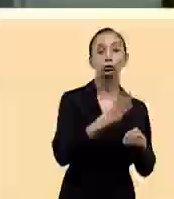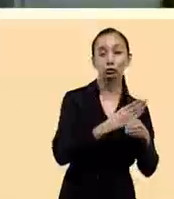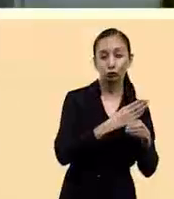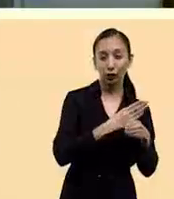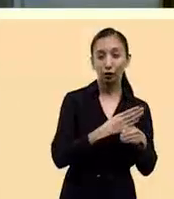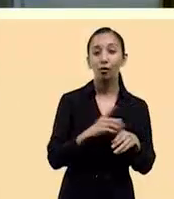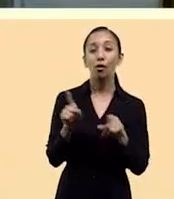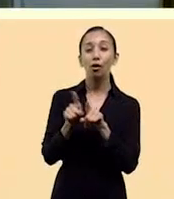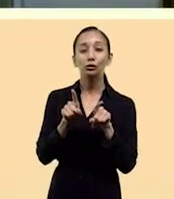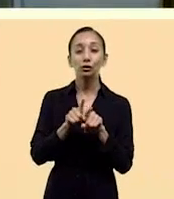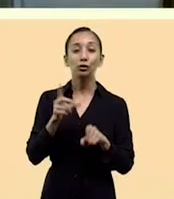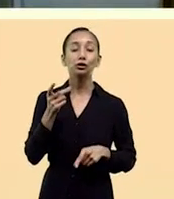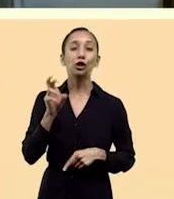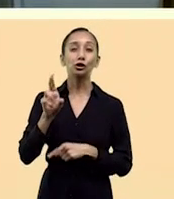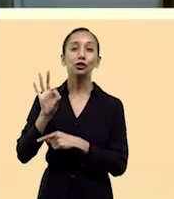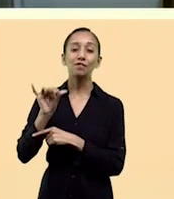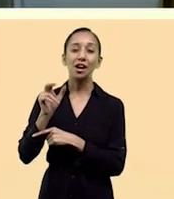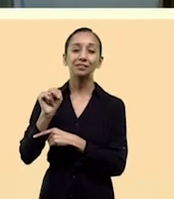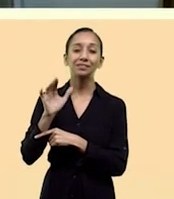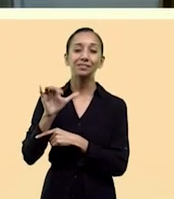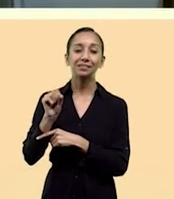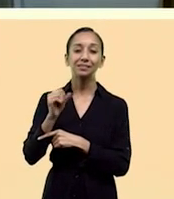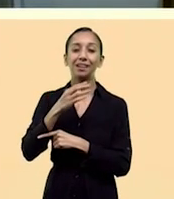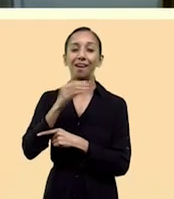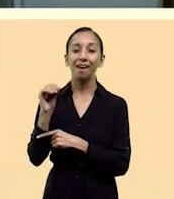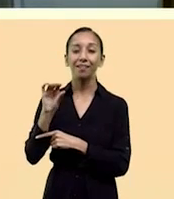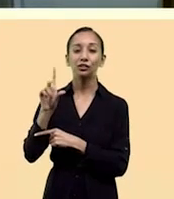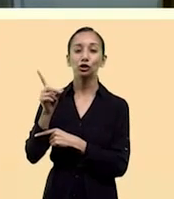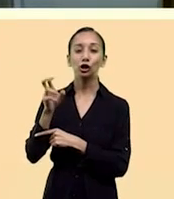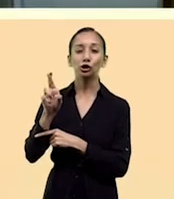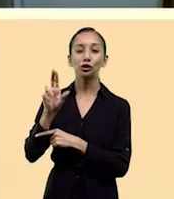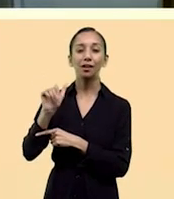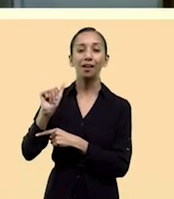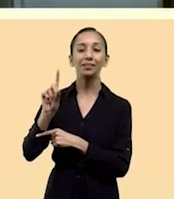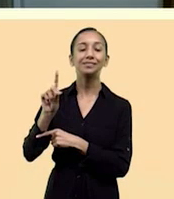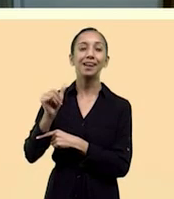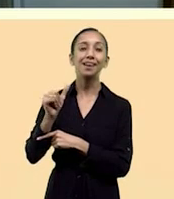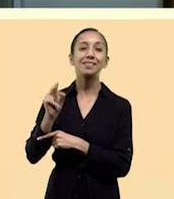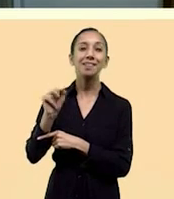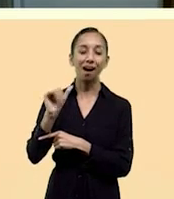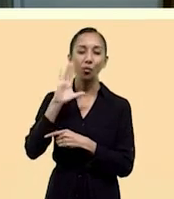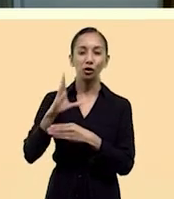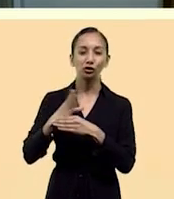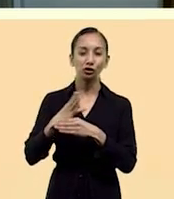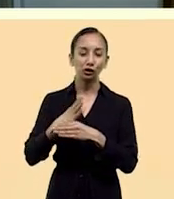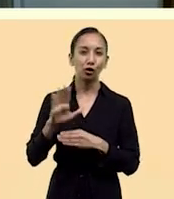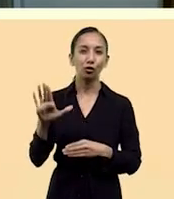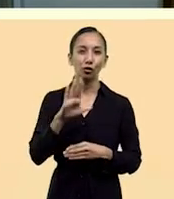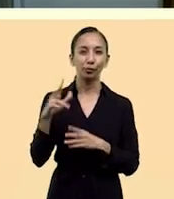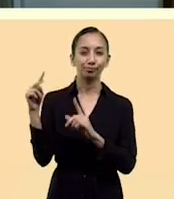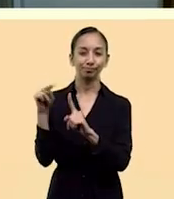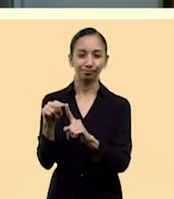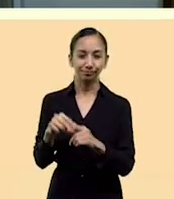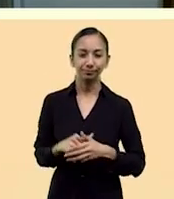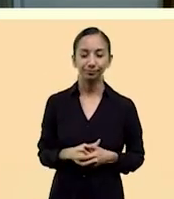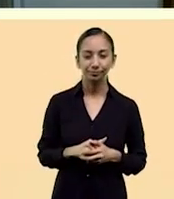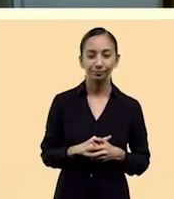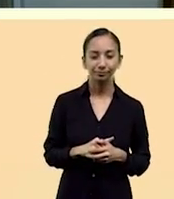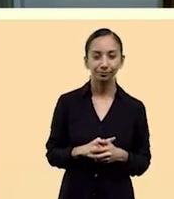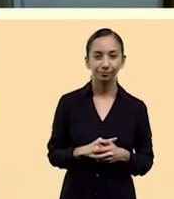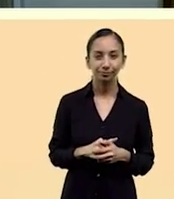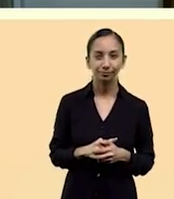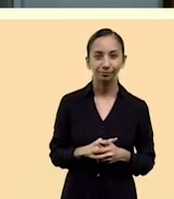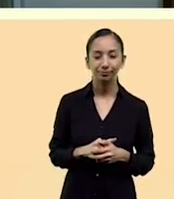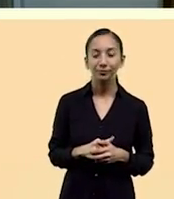Brown. Efforts during the past 18 months to restore schools and the communities we serve as the center of our work are bearing